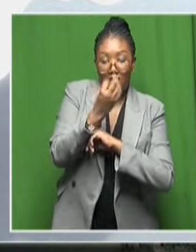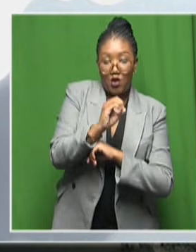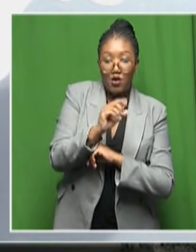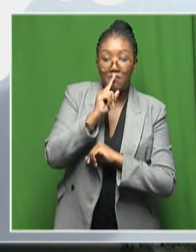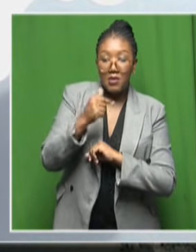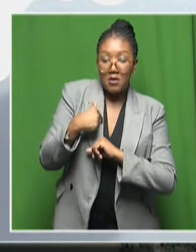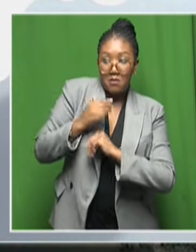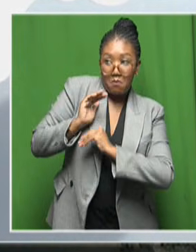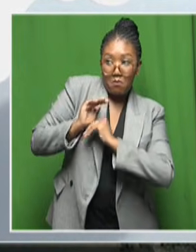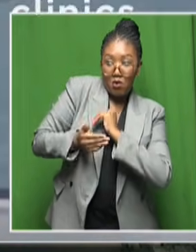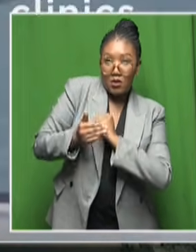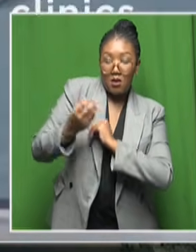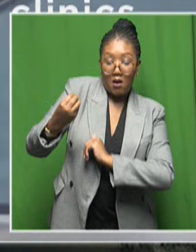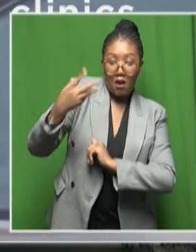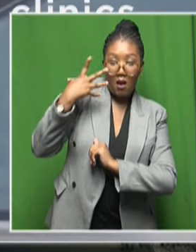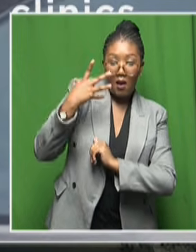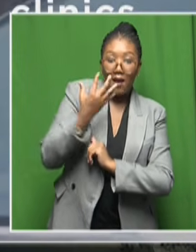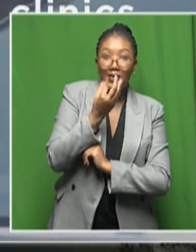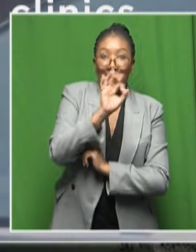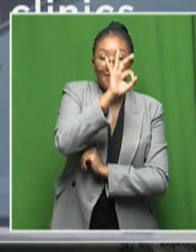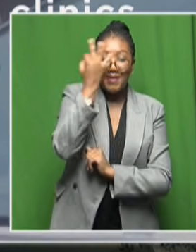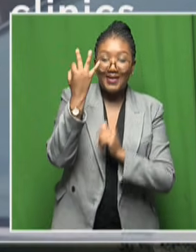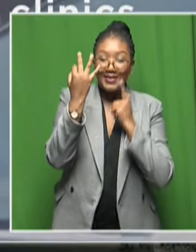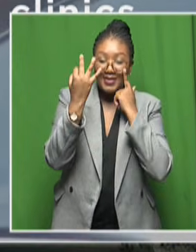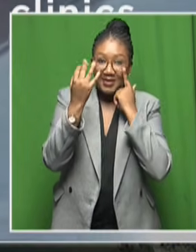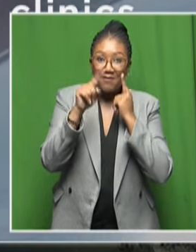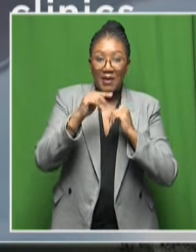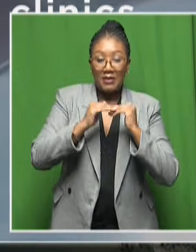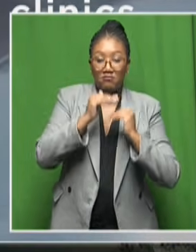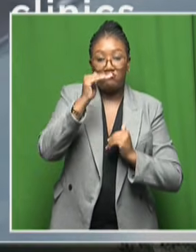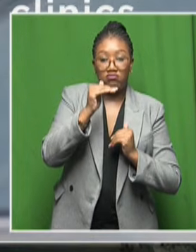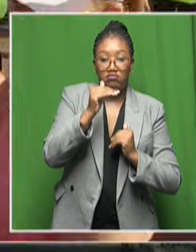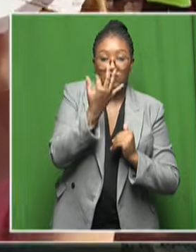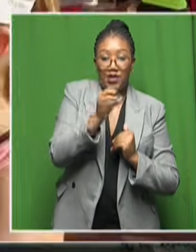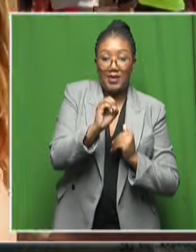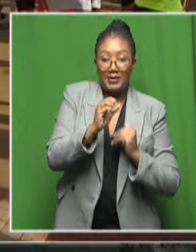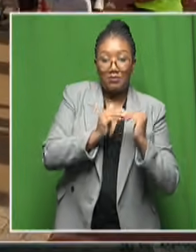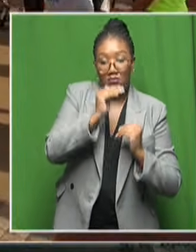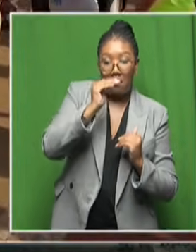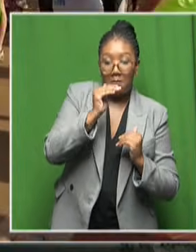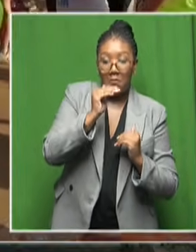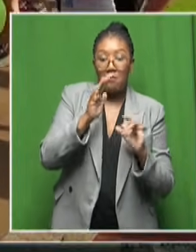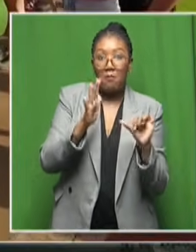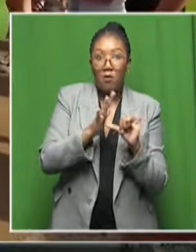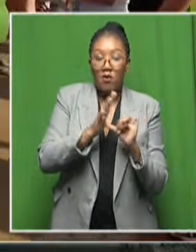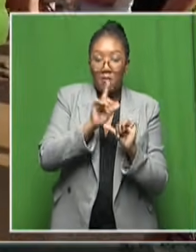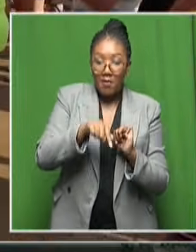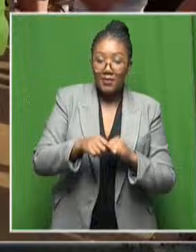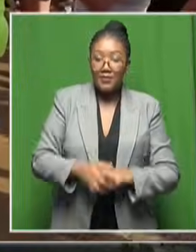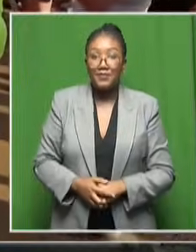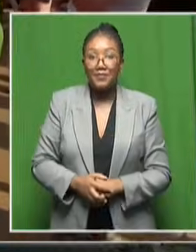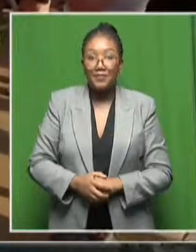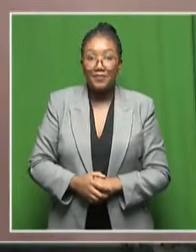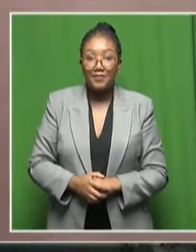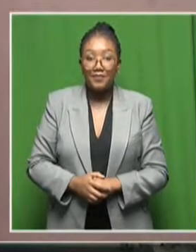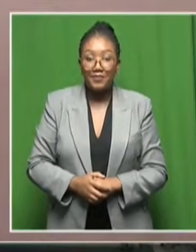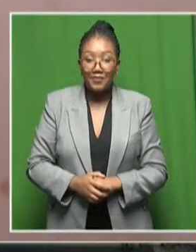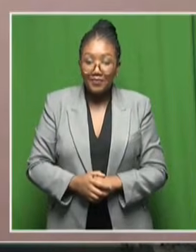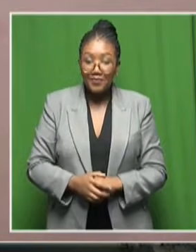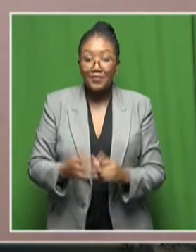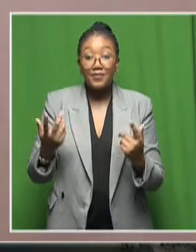30, 50. But we definitely say 30 onwards, is something that you must look for. But Leanne, the other thing is we